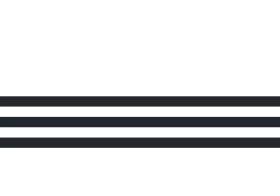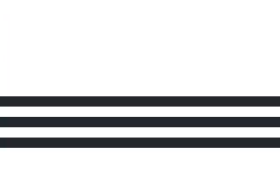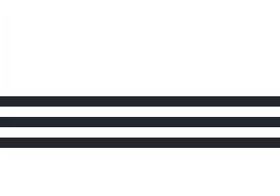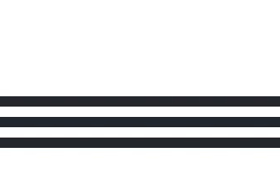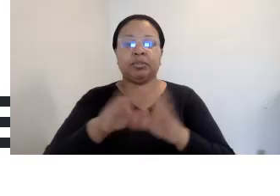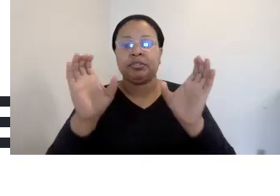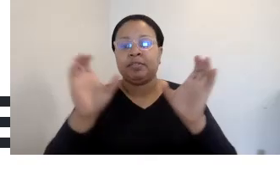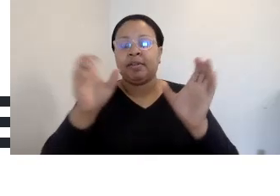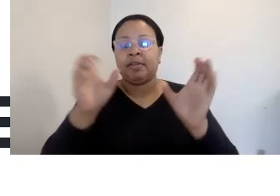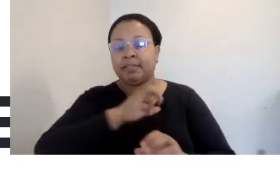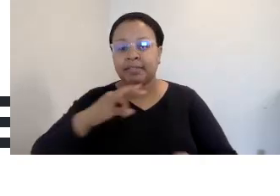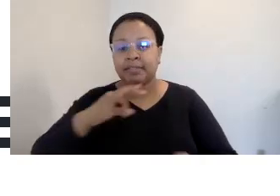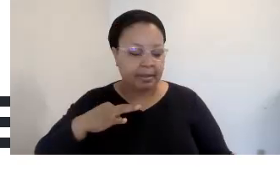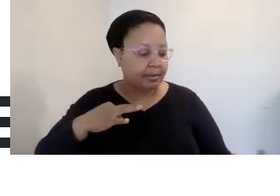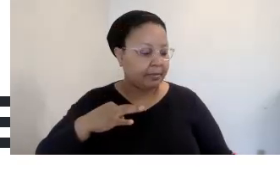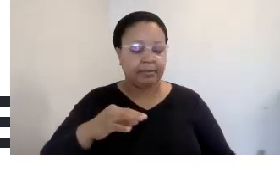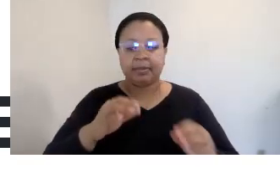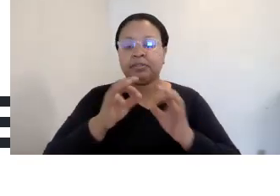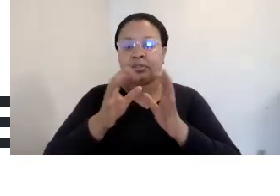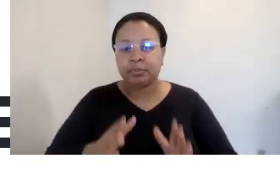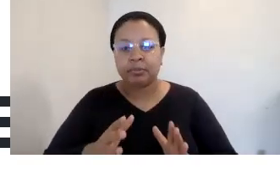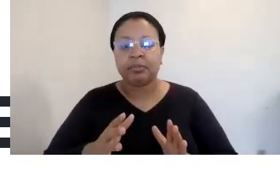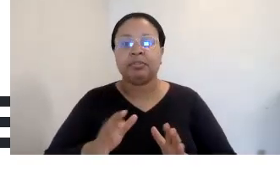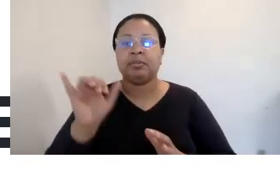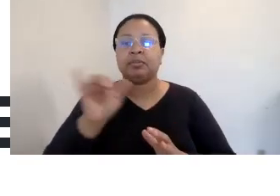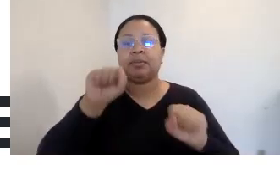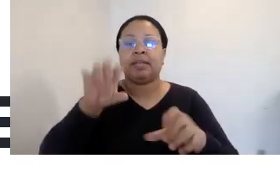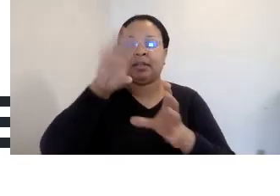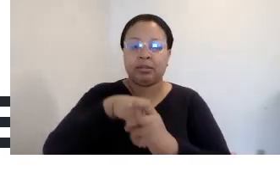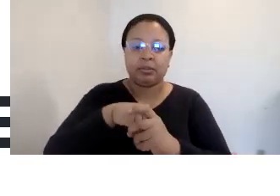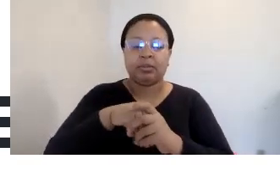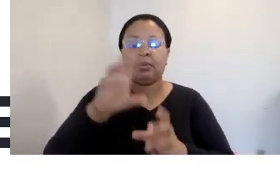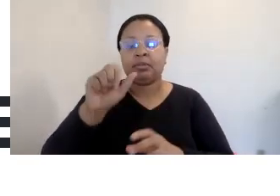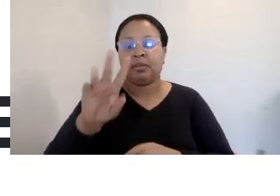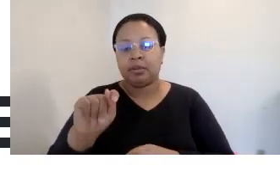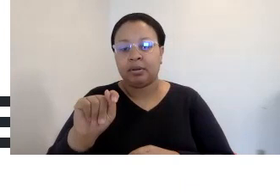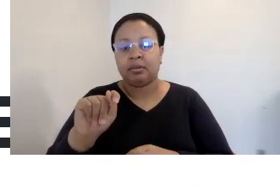deaf interpreters. It can also include CART captioning.